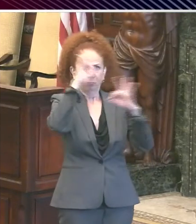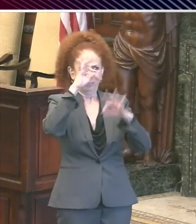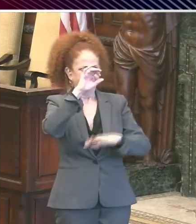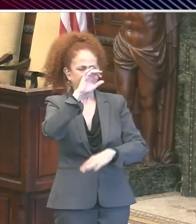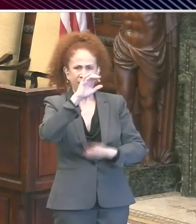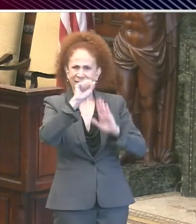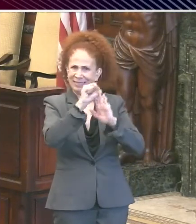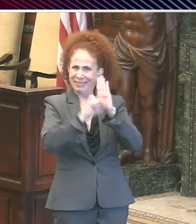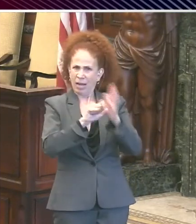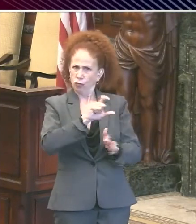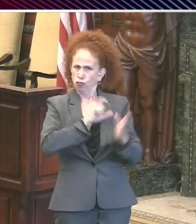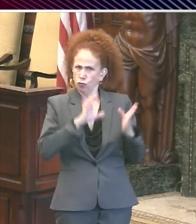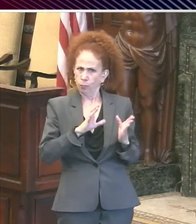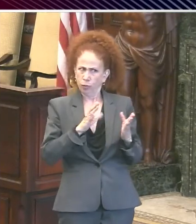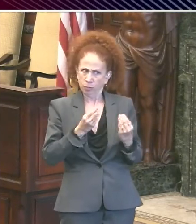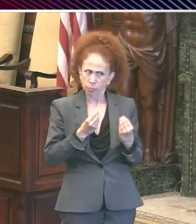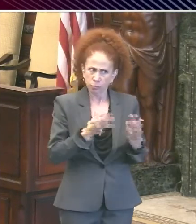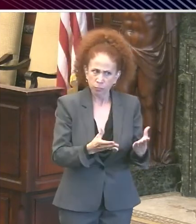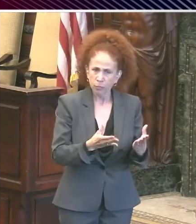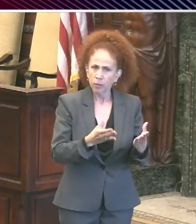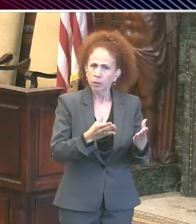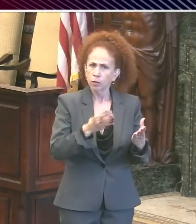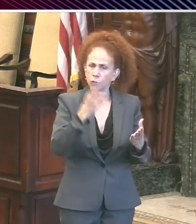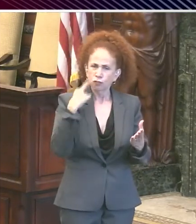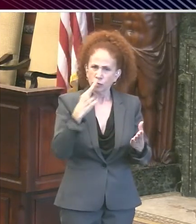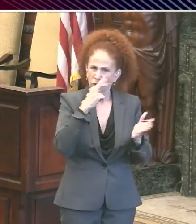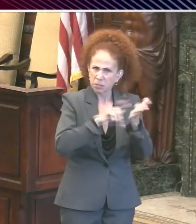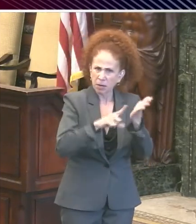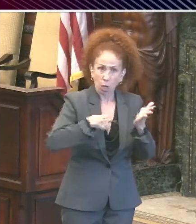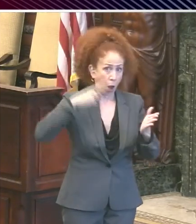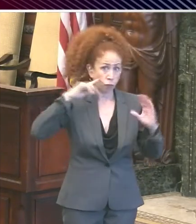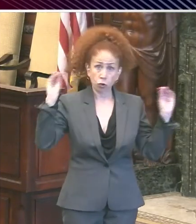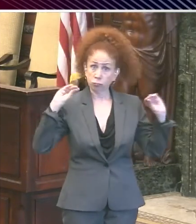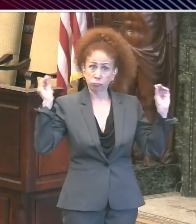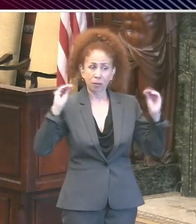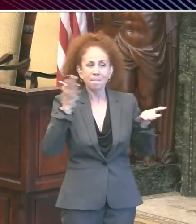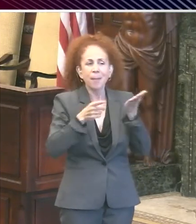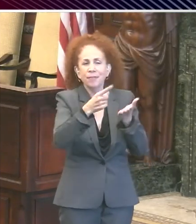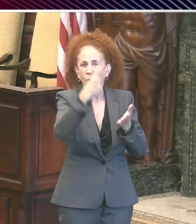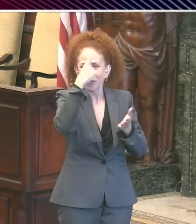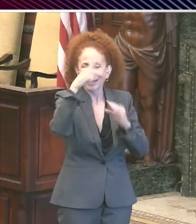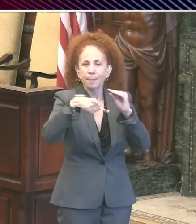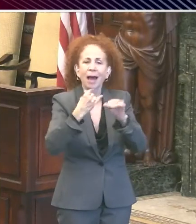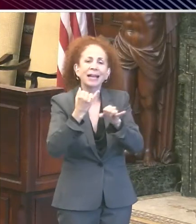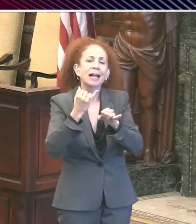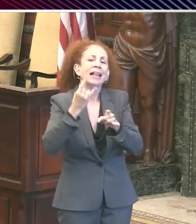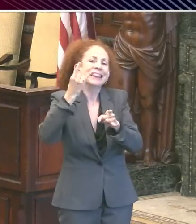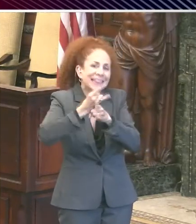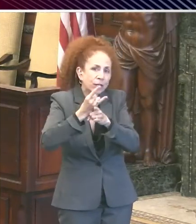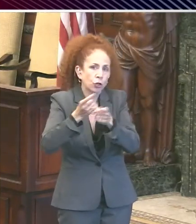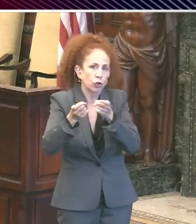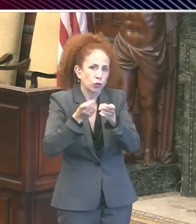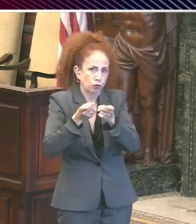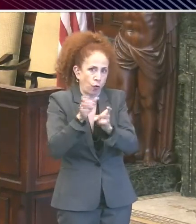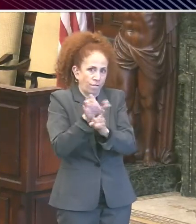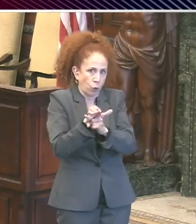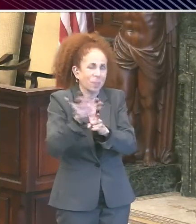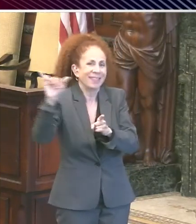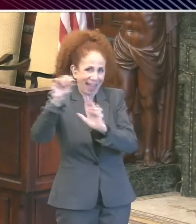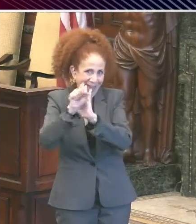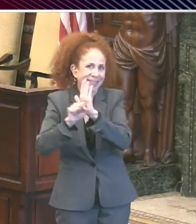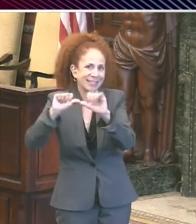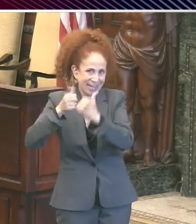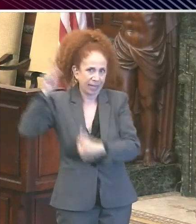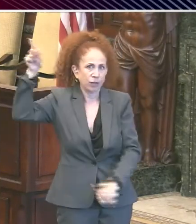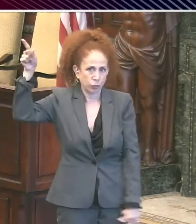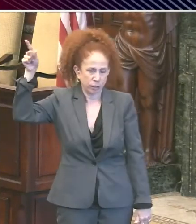doing any restaurant inspections here. Now, they may be thinking of Liquor Control Enforcement as a state agency